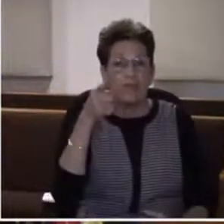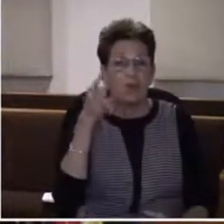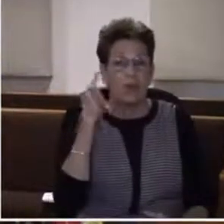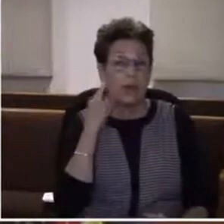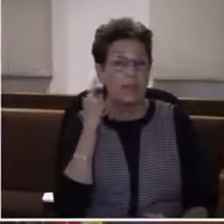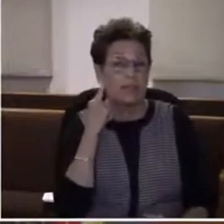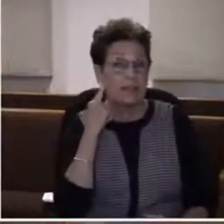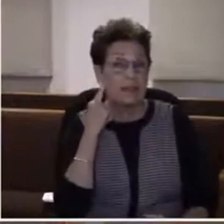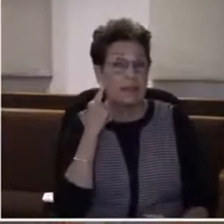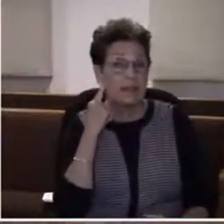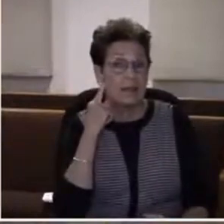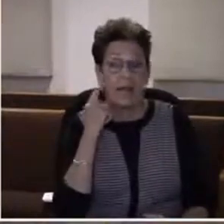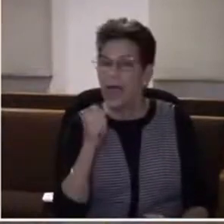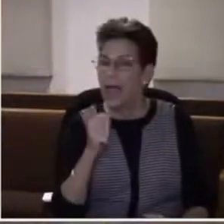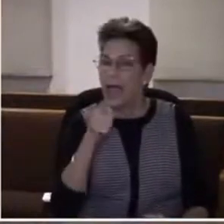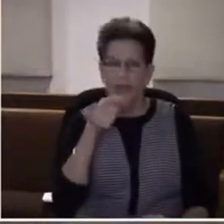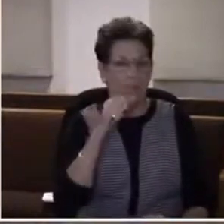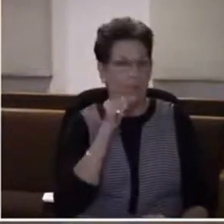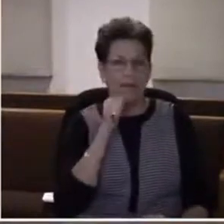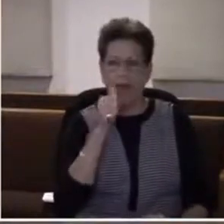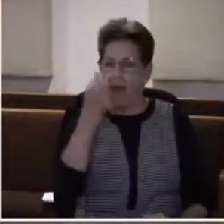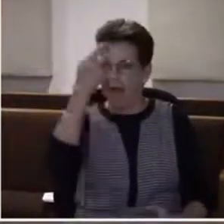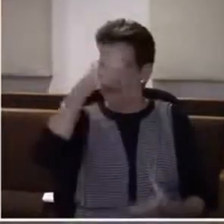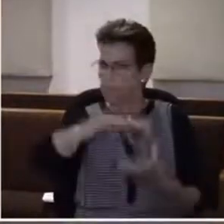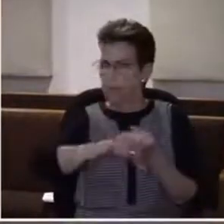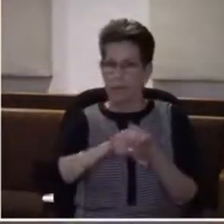listening and you're not a believer